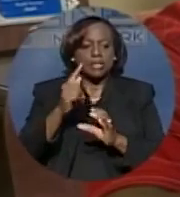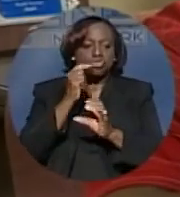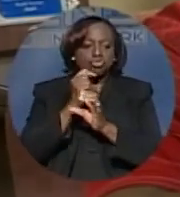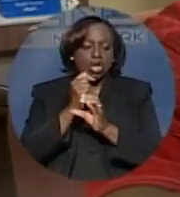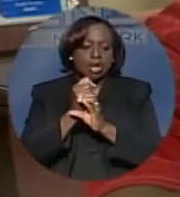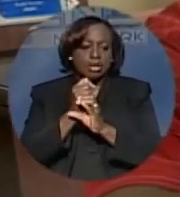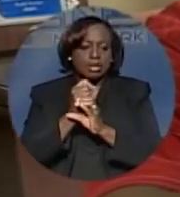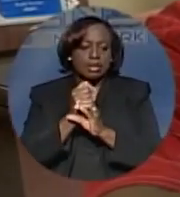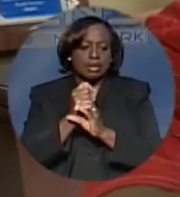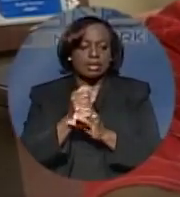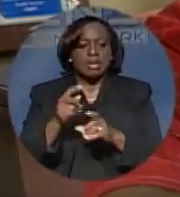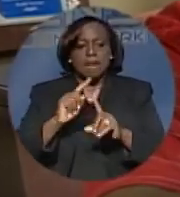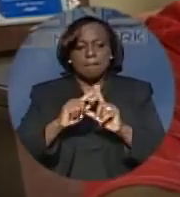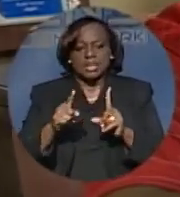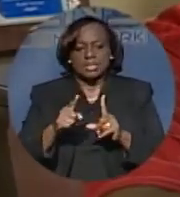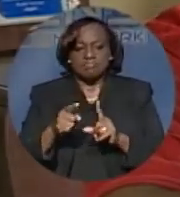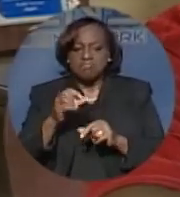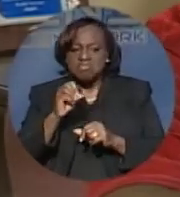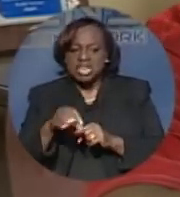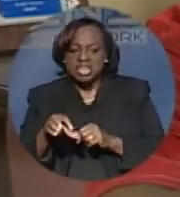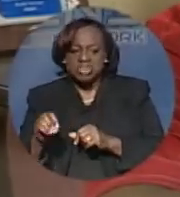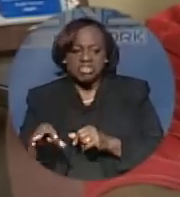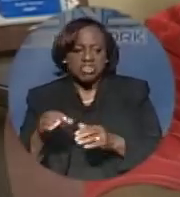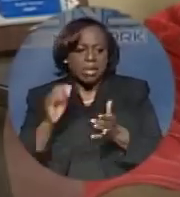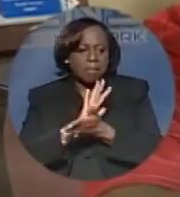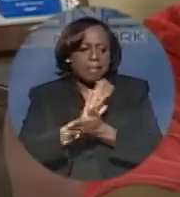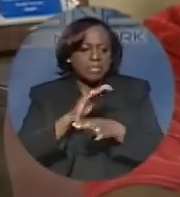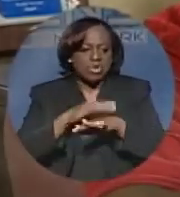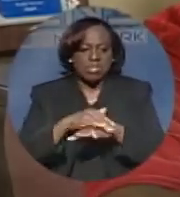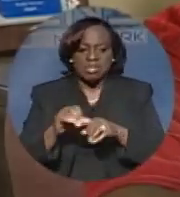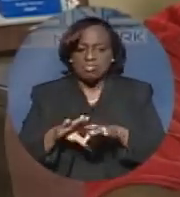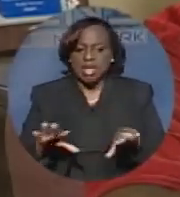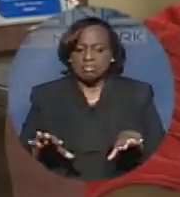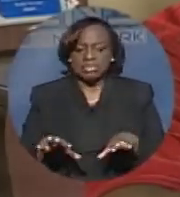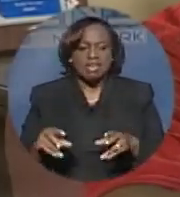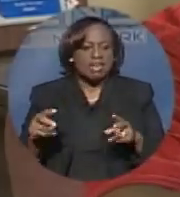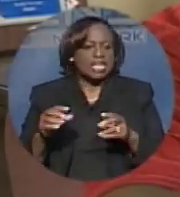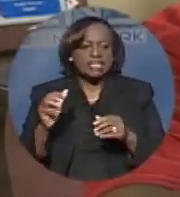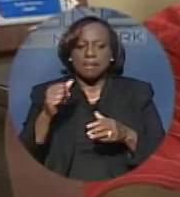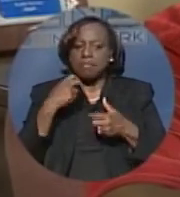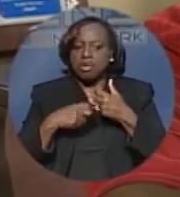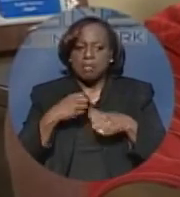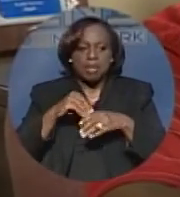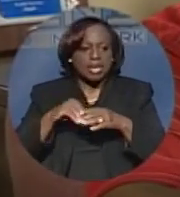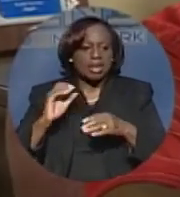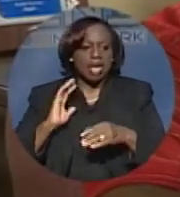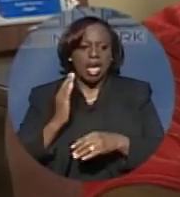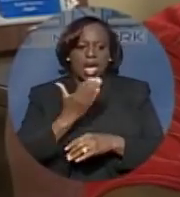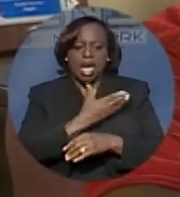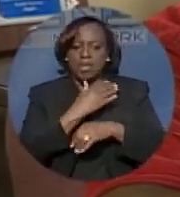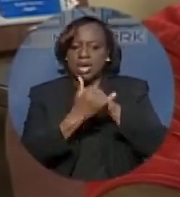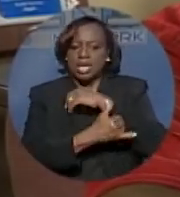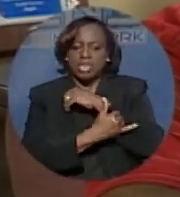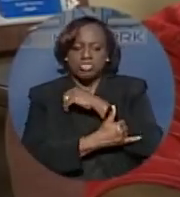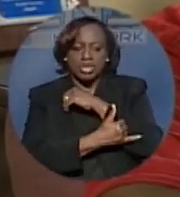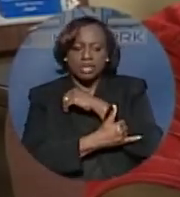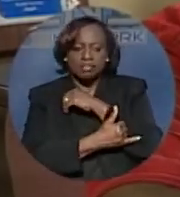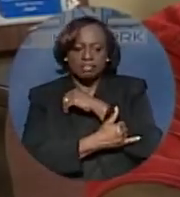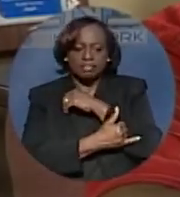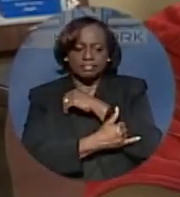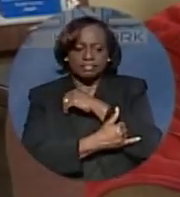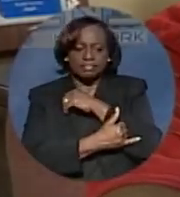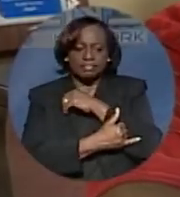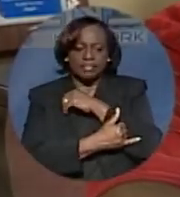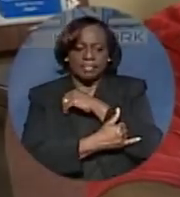littering. Littering has always been a problem in the country. I don't know why our residents, particularly those who are